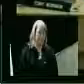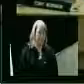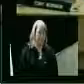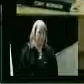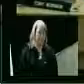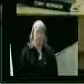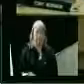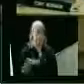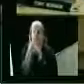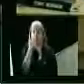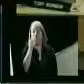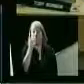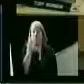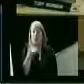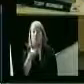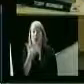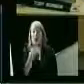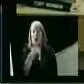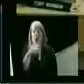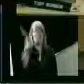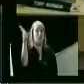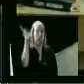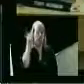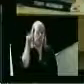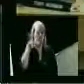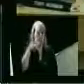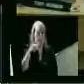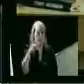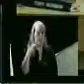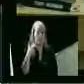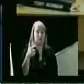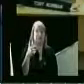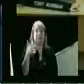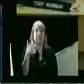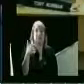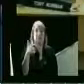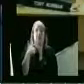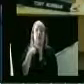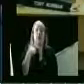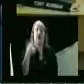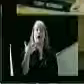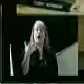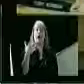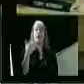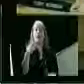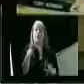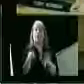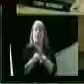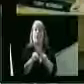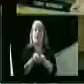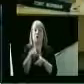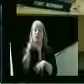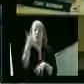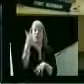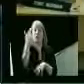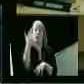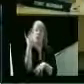So, I wanted you to hear this. I wanted also for, because of the